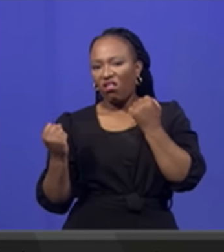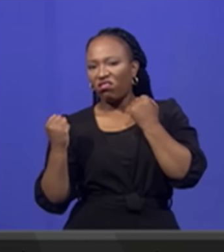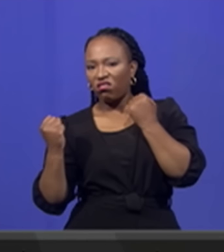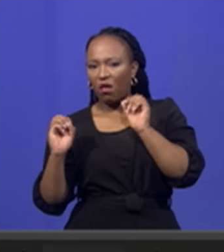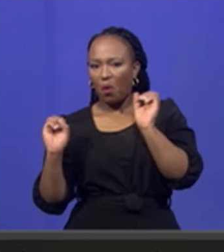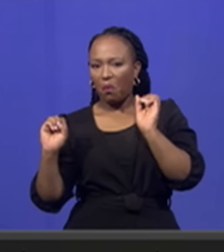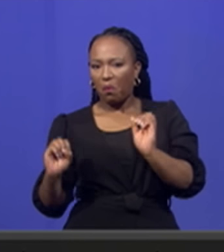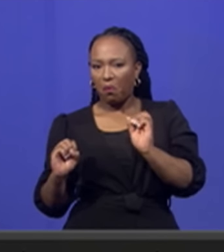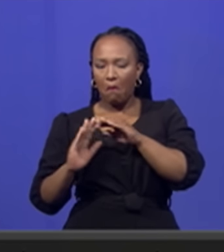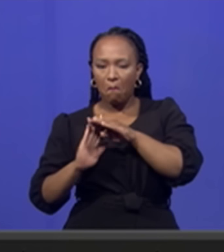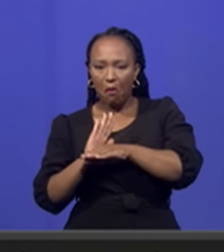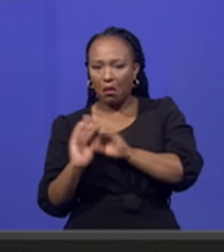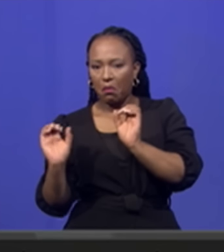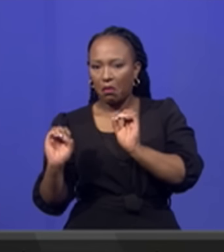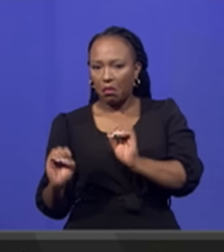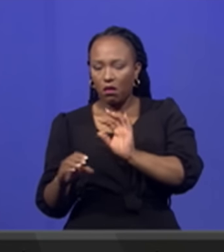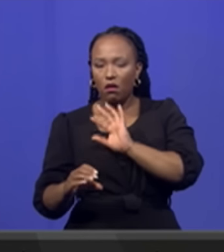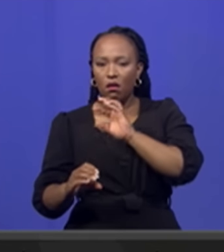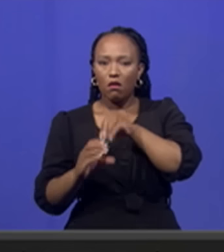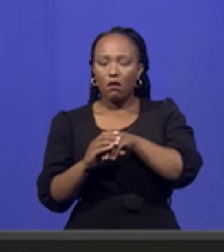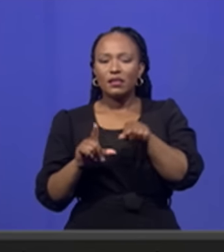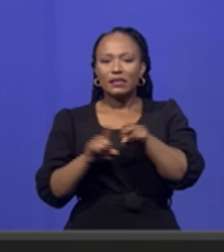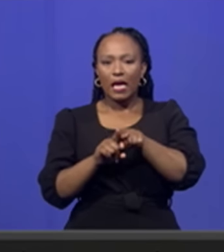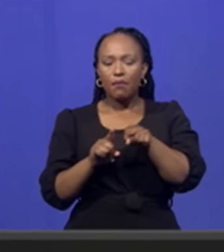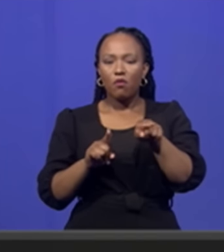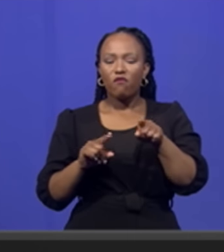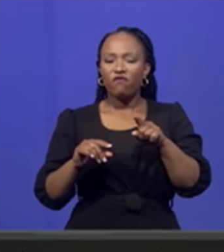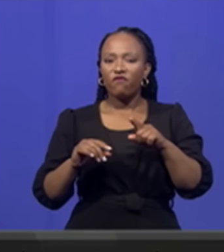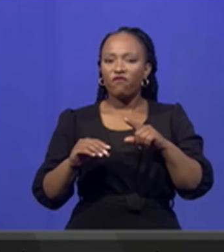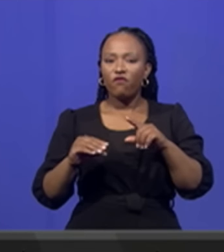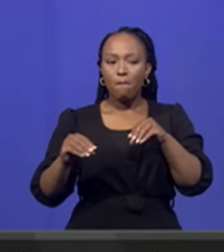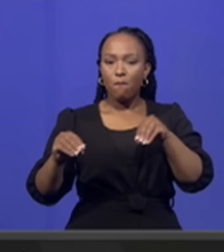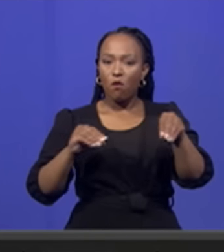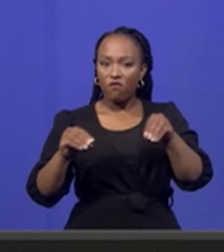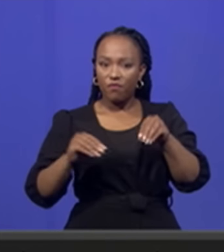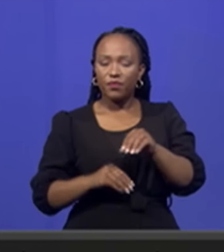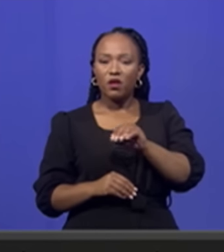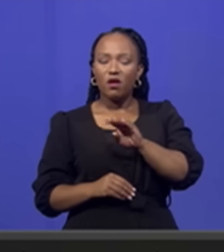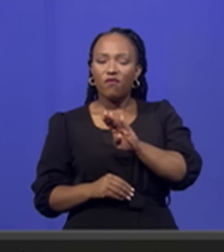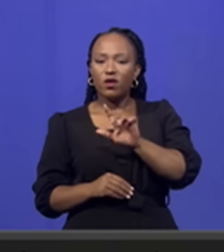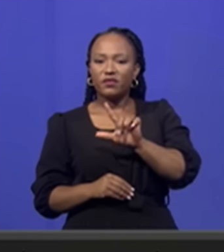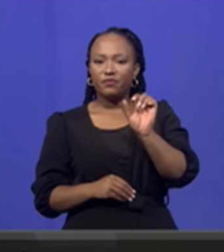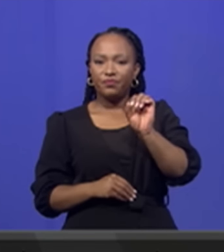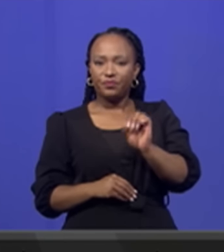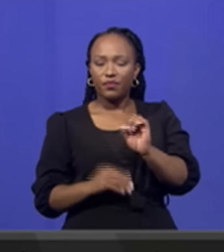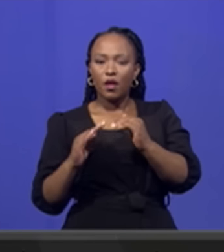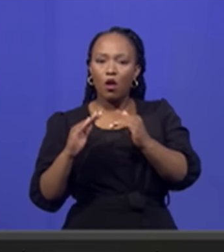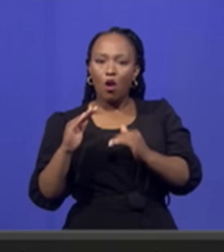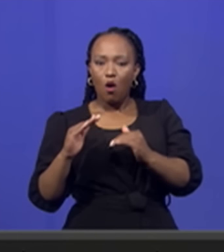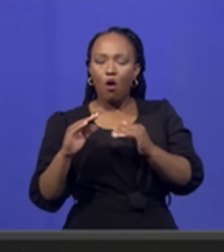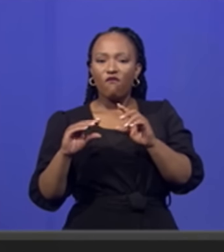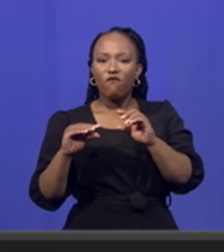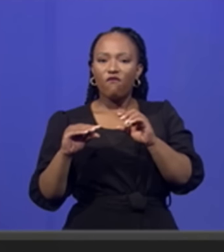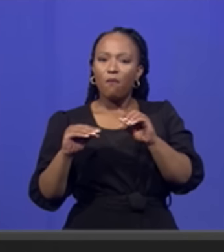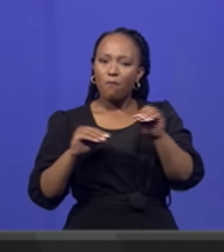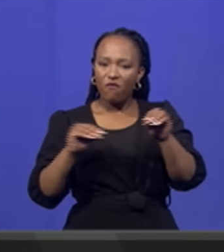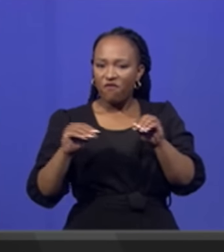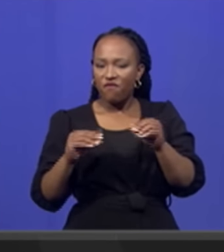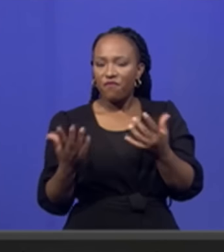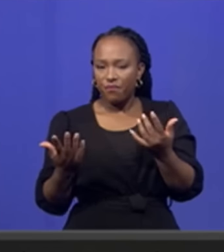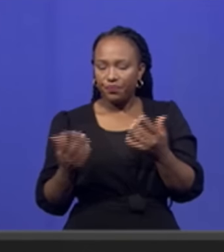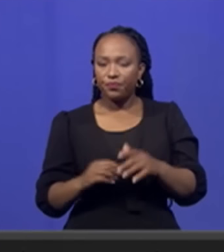on the program. And we saw the same in the morbidity space, where it was a 47% lower morbidity rate.